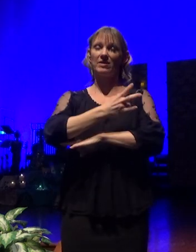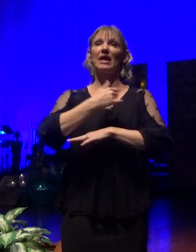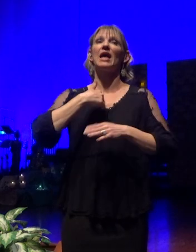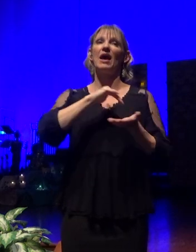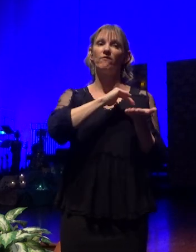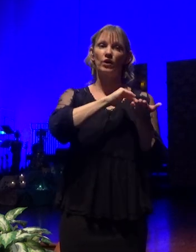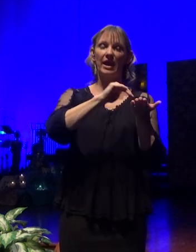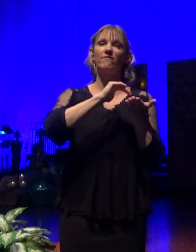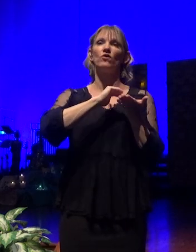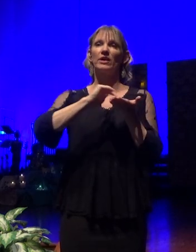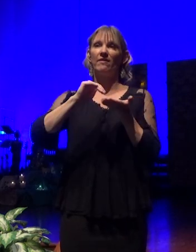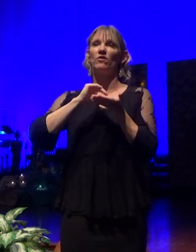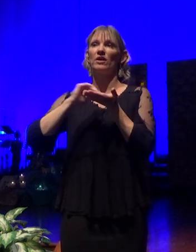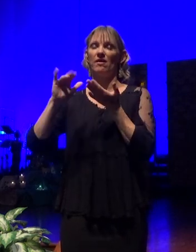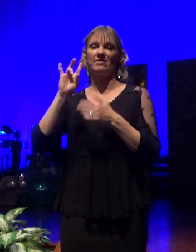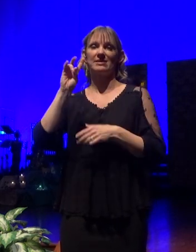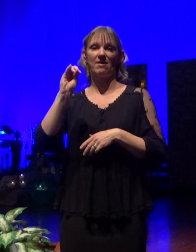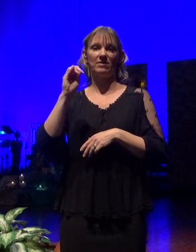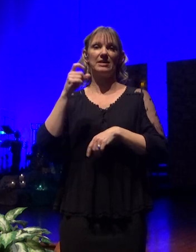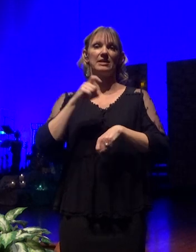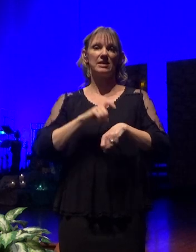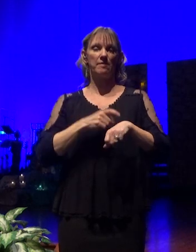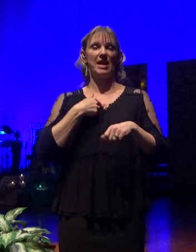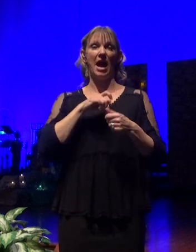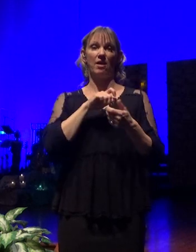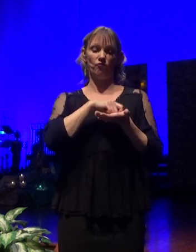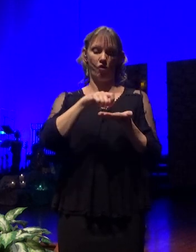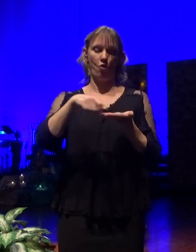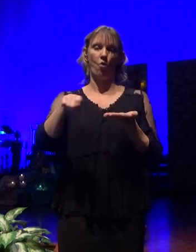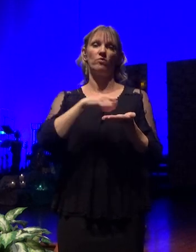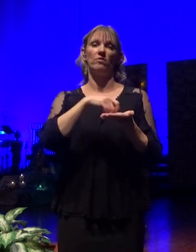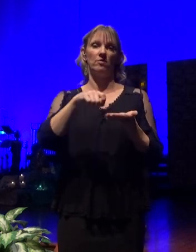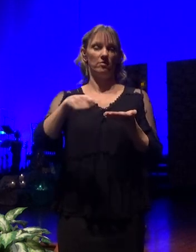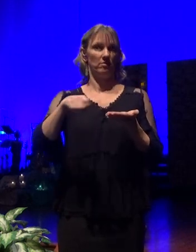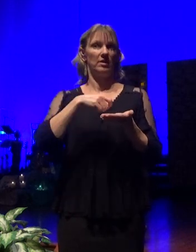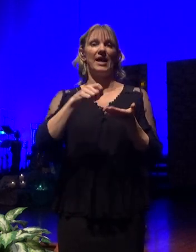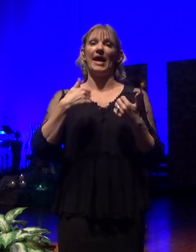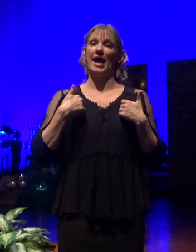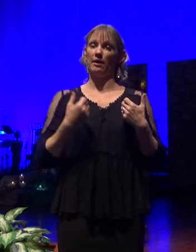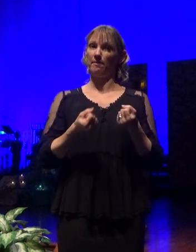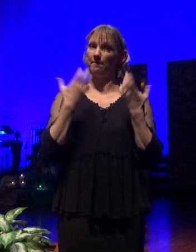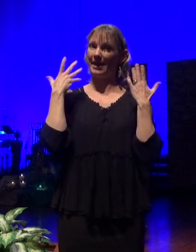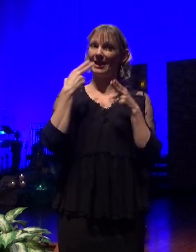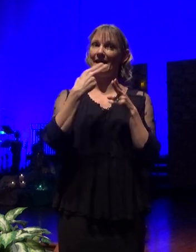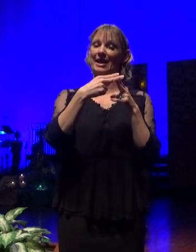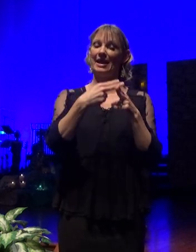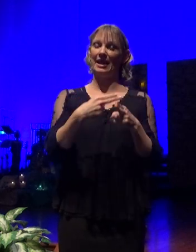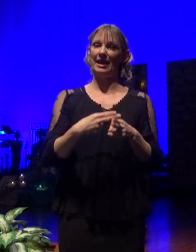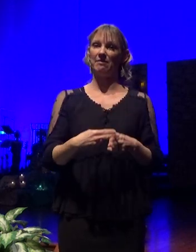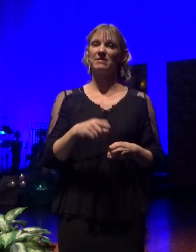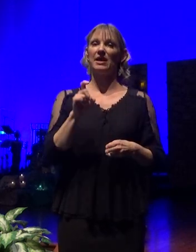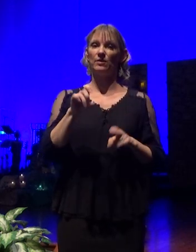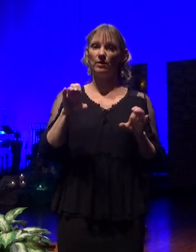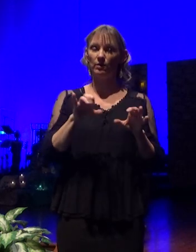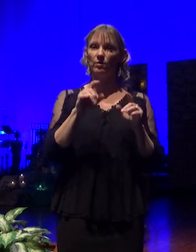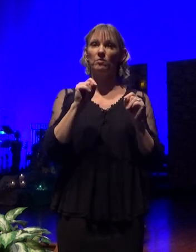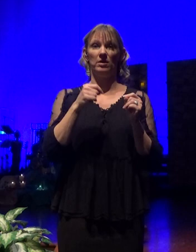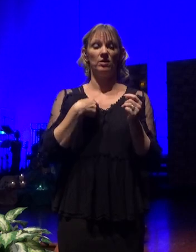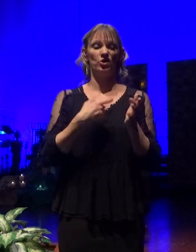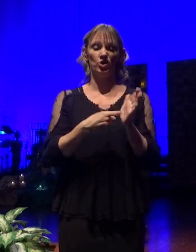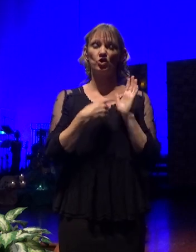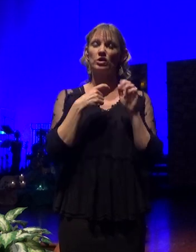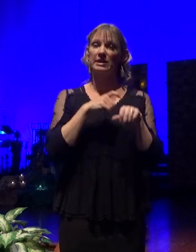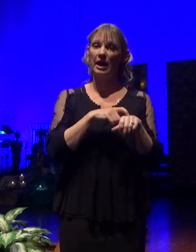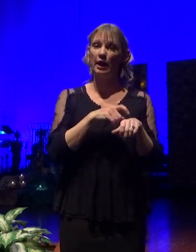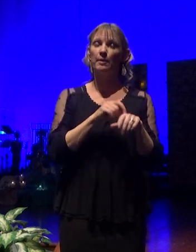forgave 70 times. Writing, I forgive, and I had quite a few names that I had to do this with, and it took me some time, but I did